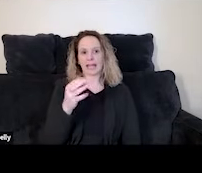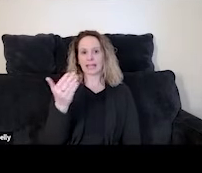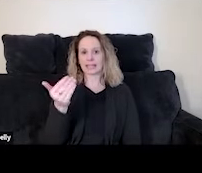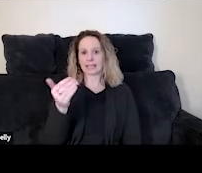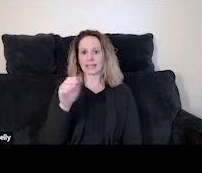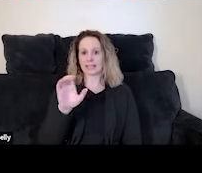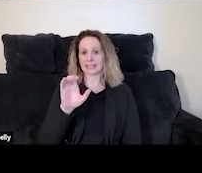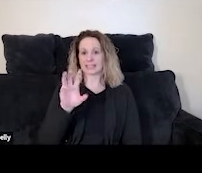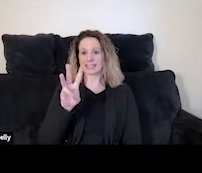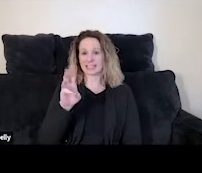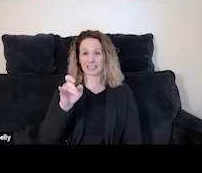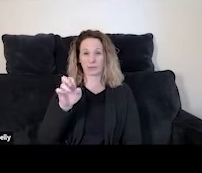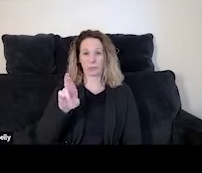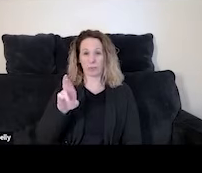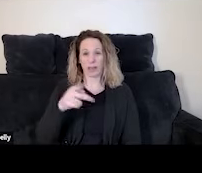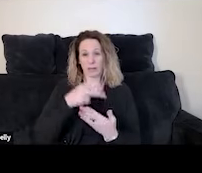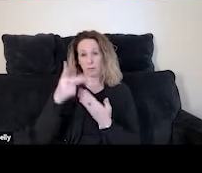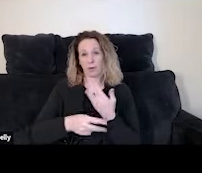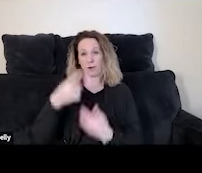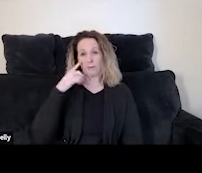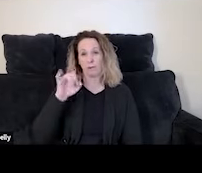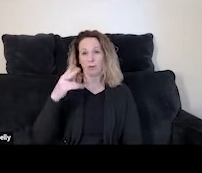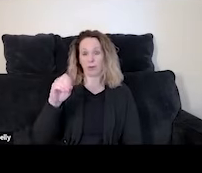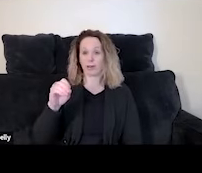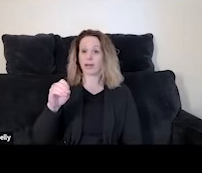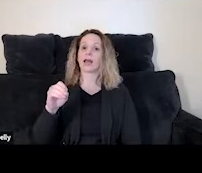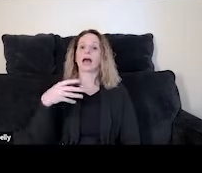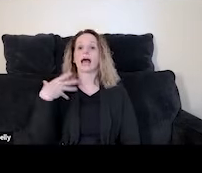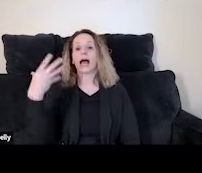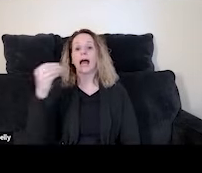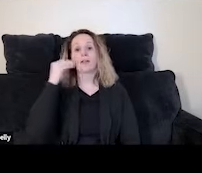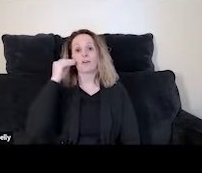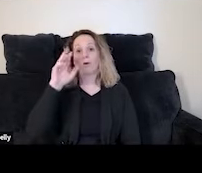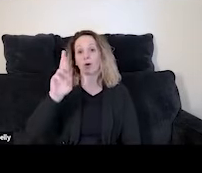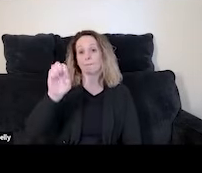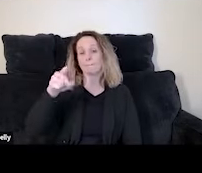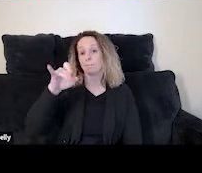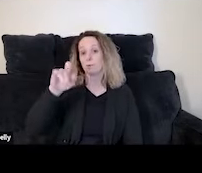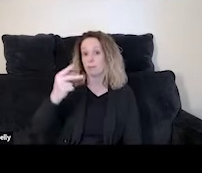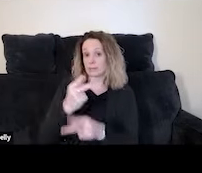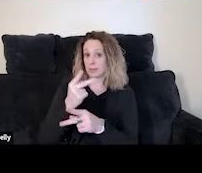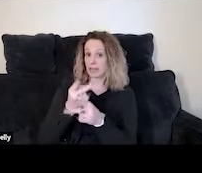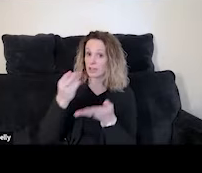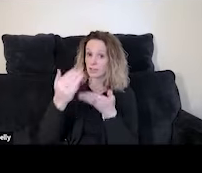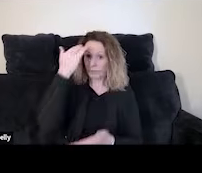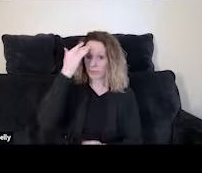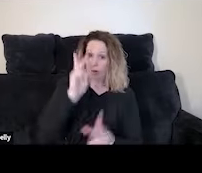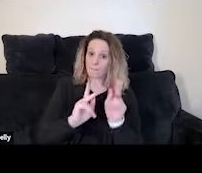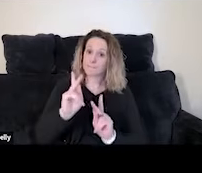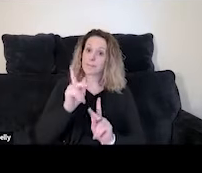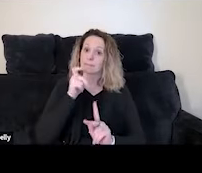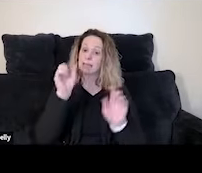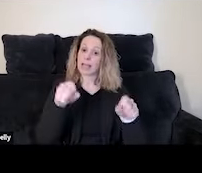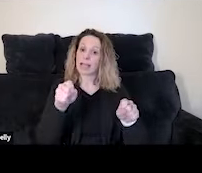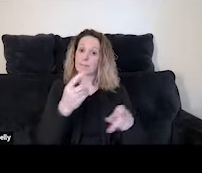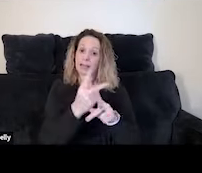1915C waiver program for Ohio, and it includes out-of-home respite care. So that service provided to people who are unable to care